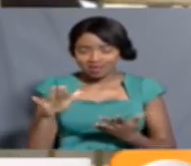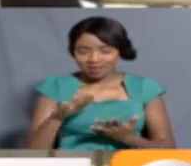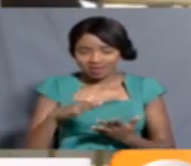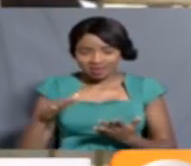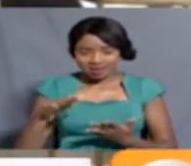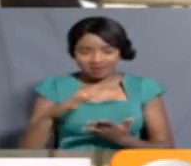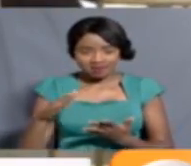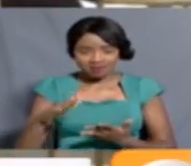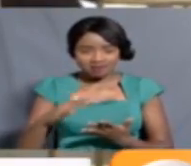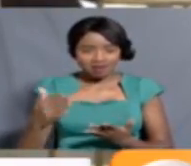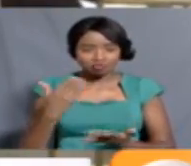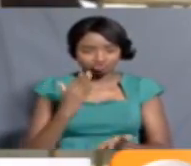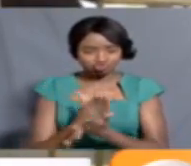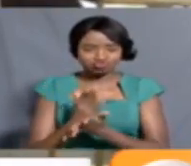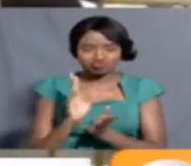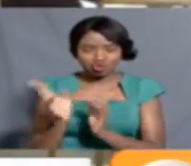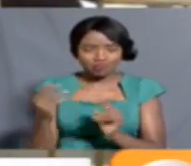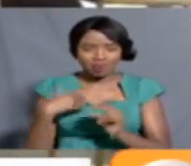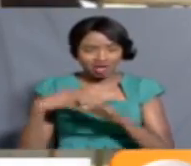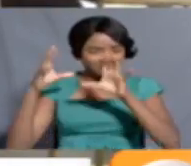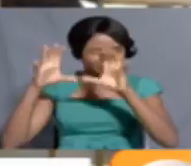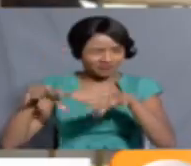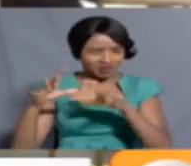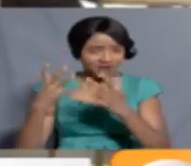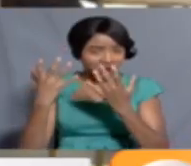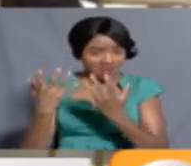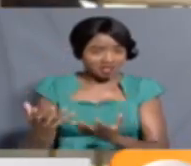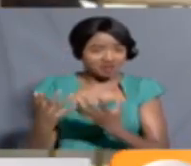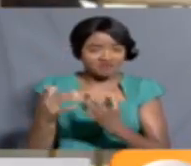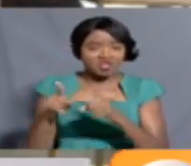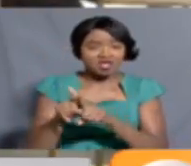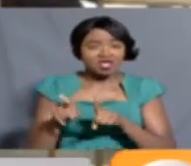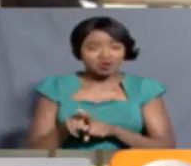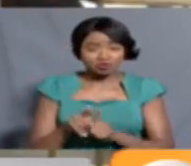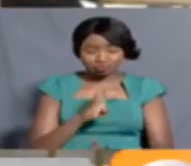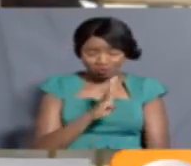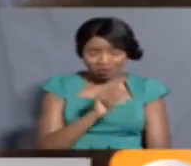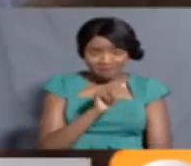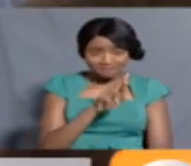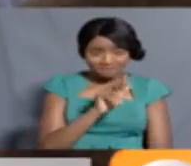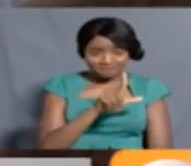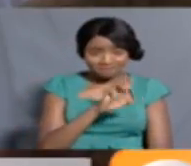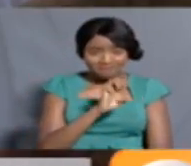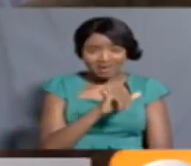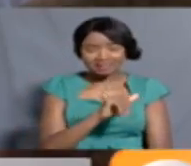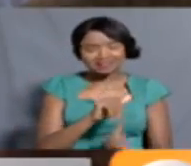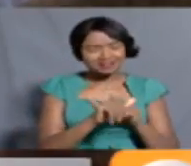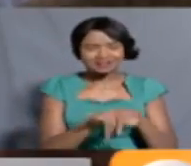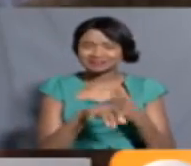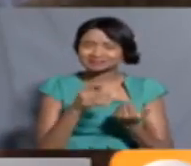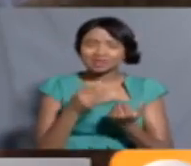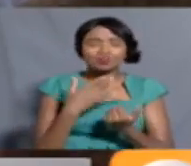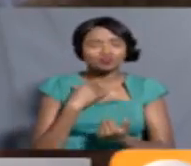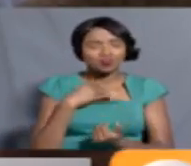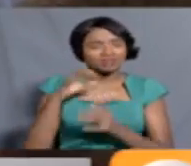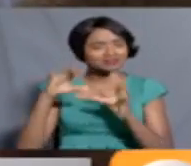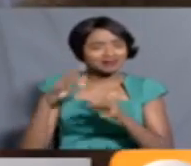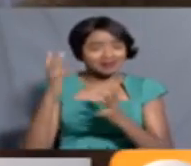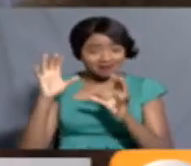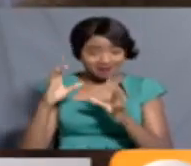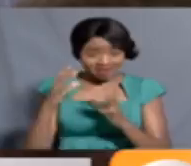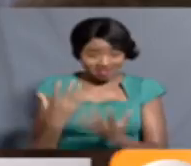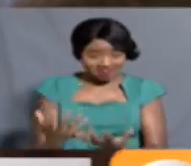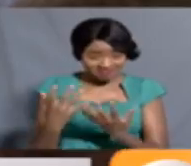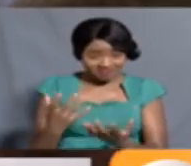and heavy rains, and requires a higher rainfall patterns. Last year we paid, 42 billion shillings